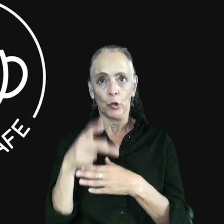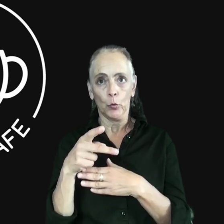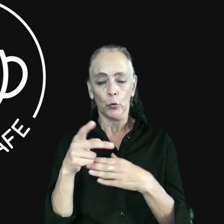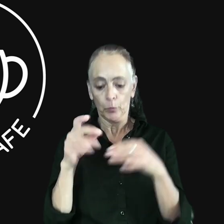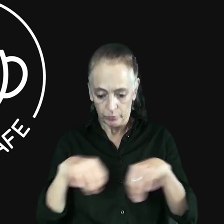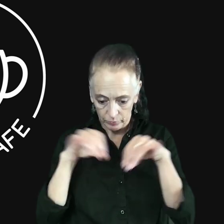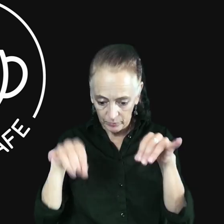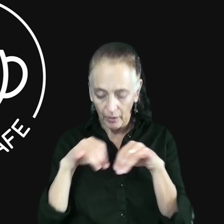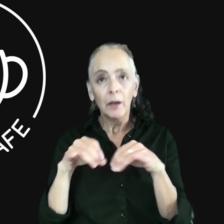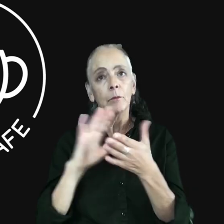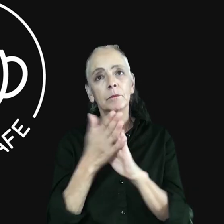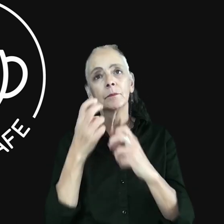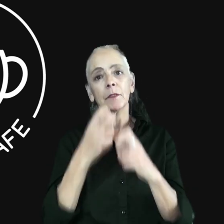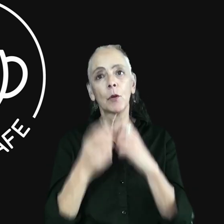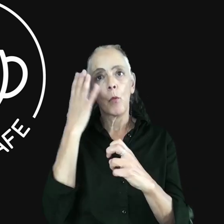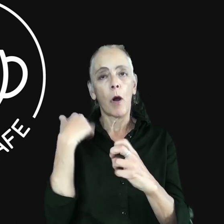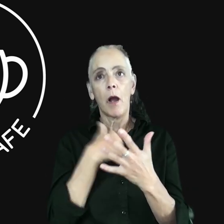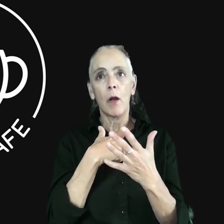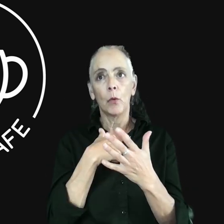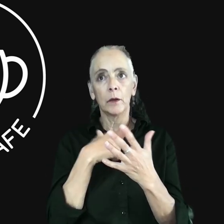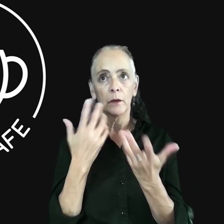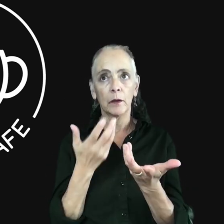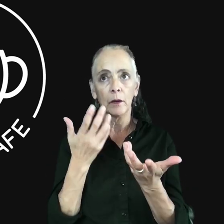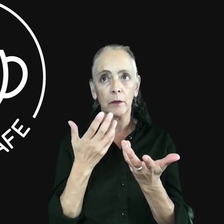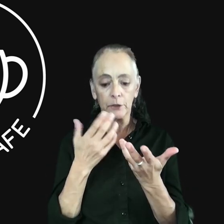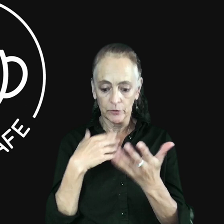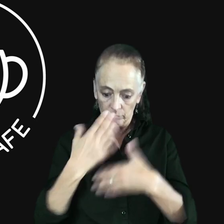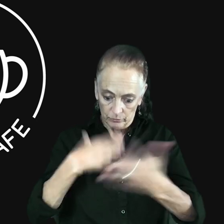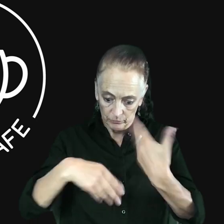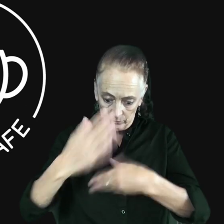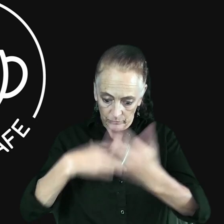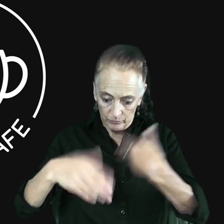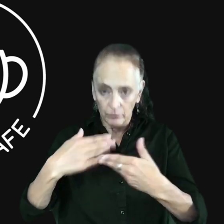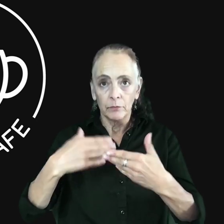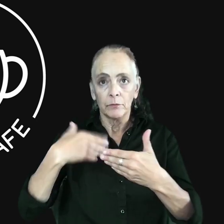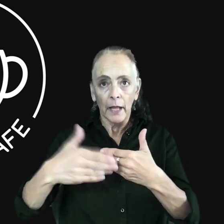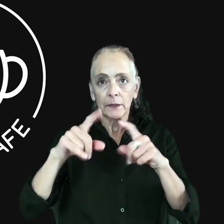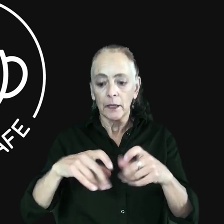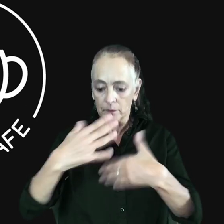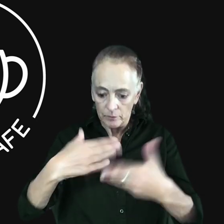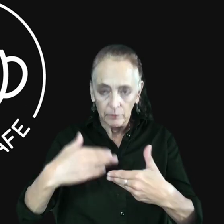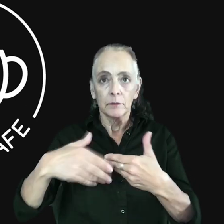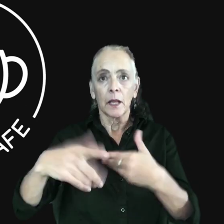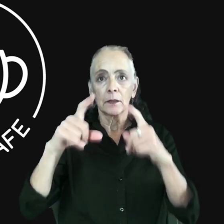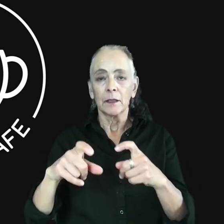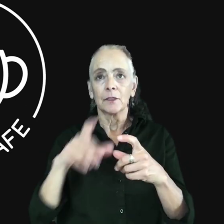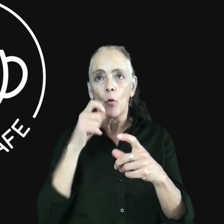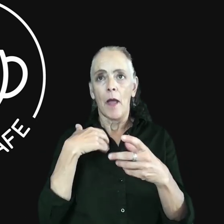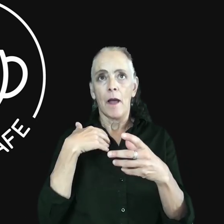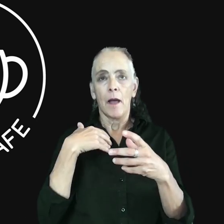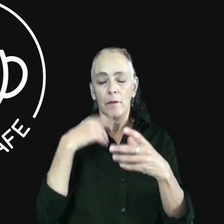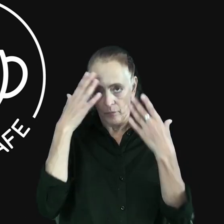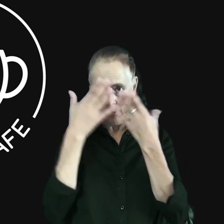difficult because you're anyway always uh running running running to do the next test so you don't even have the bandwidth to to